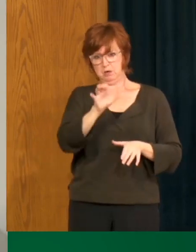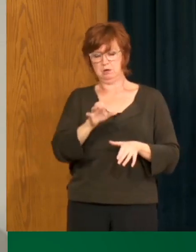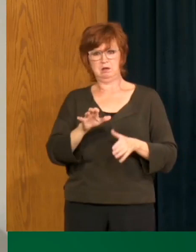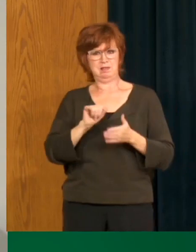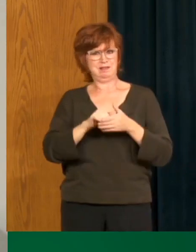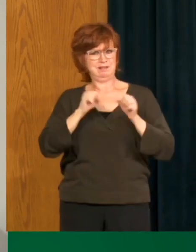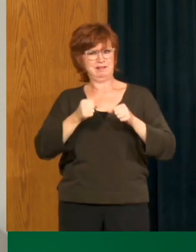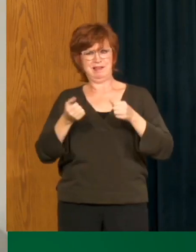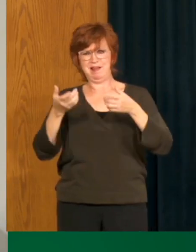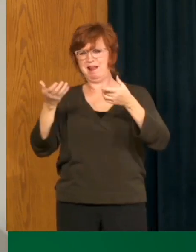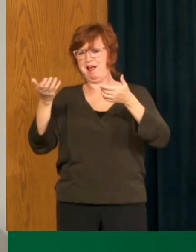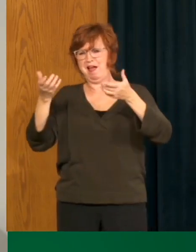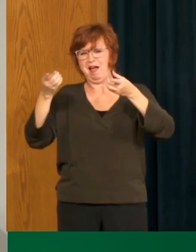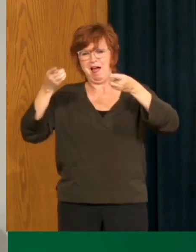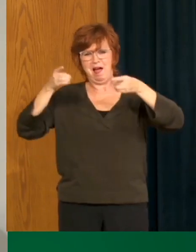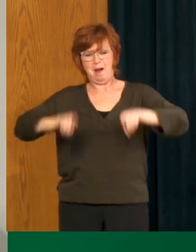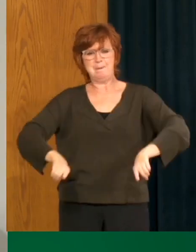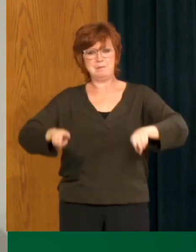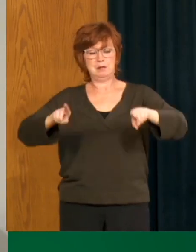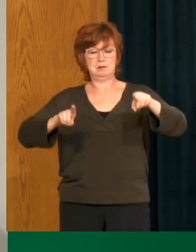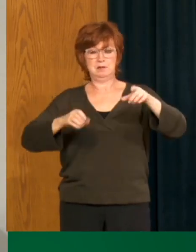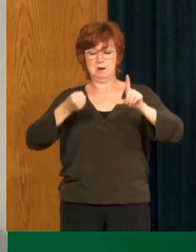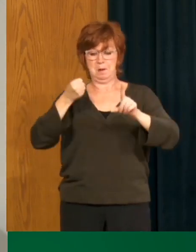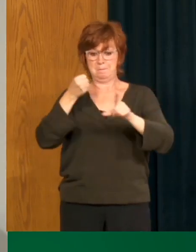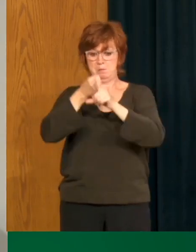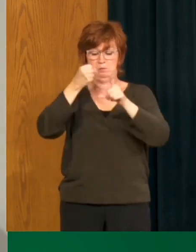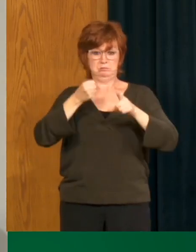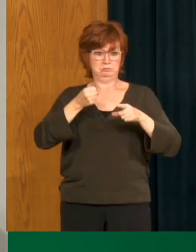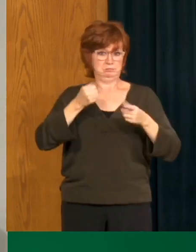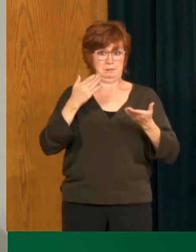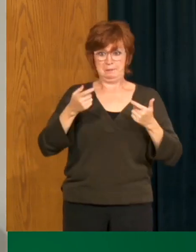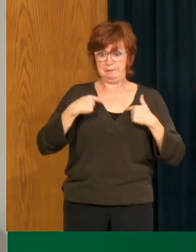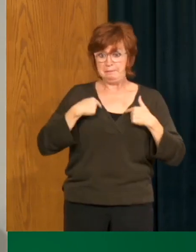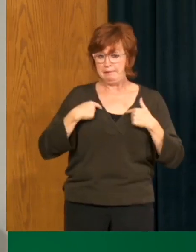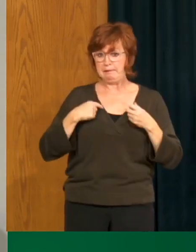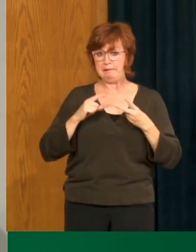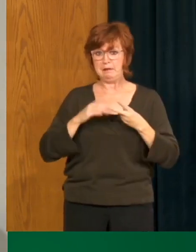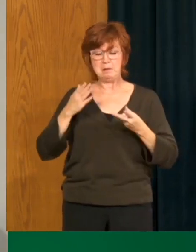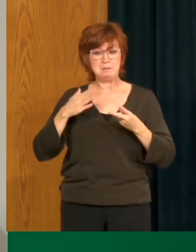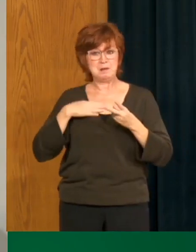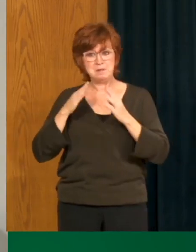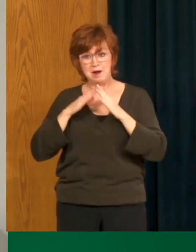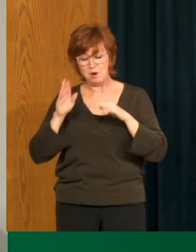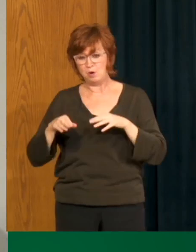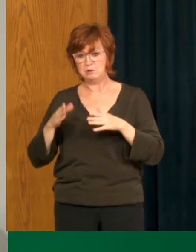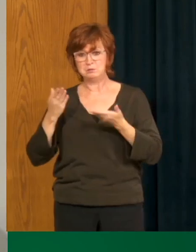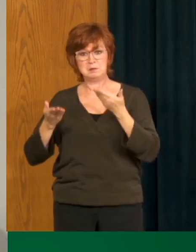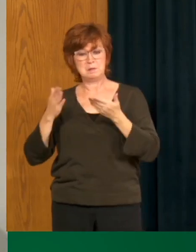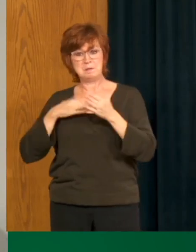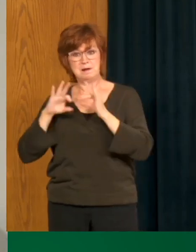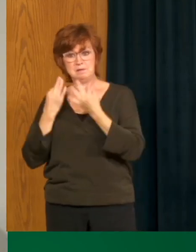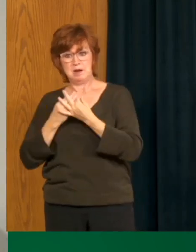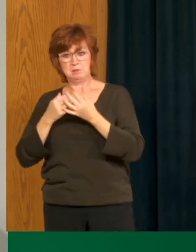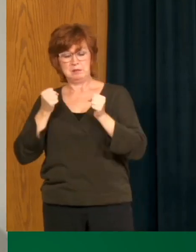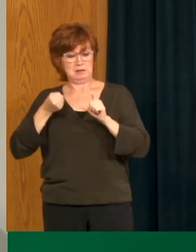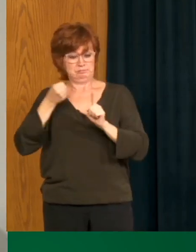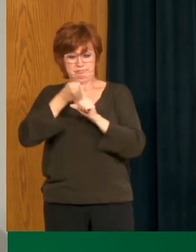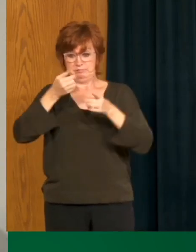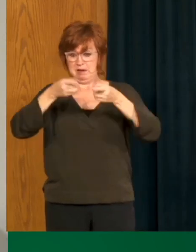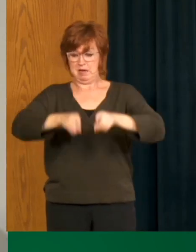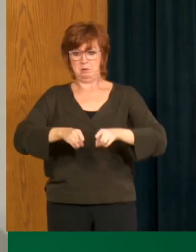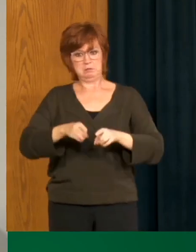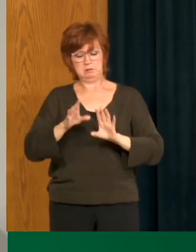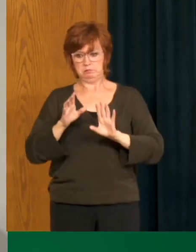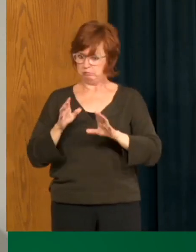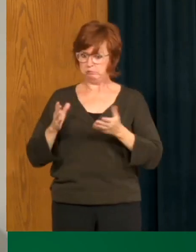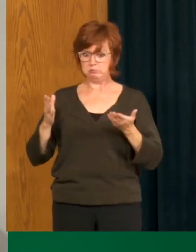my household and my extended friends and family. It can happen anywhere, and we need to give the same consideration to communities and families facing this that